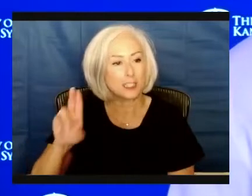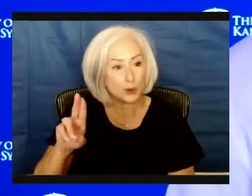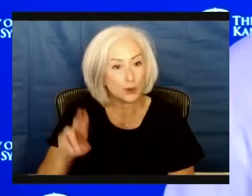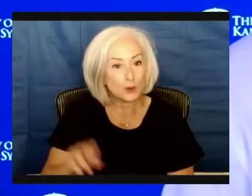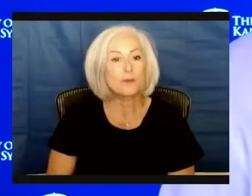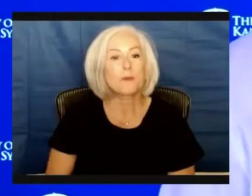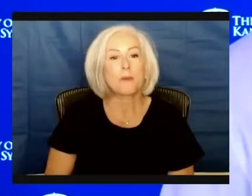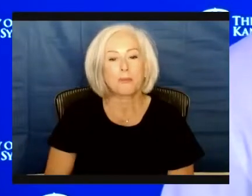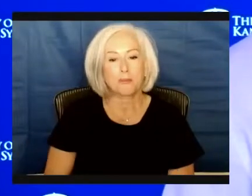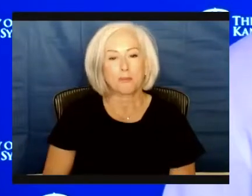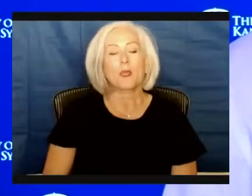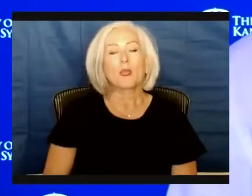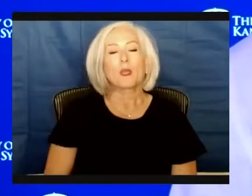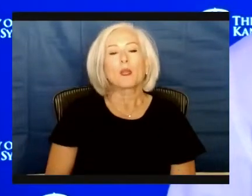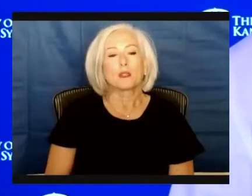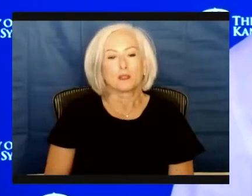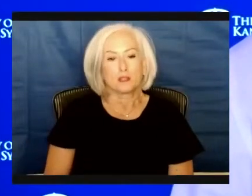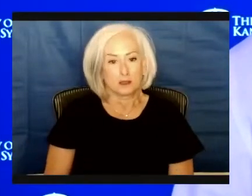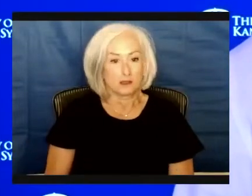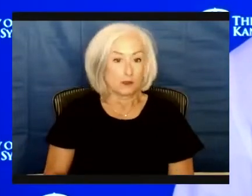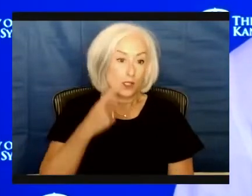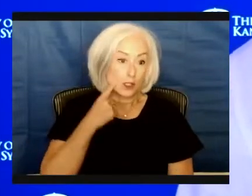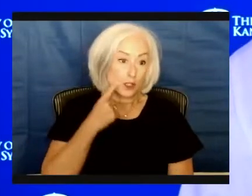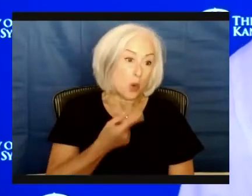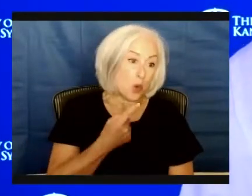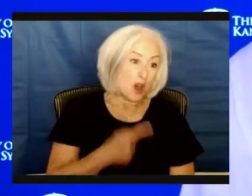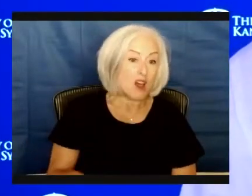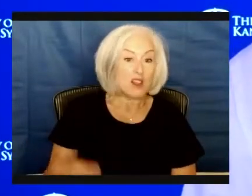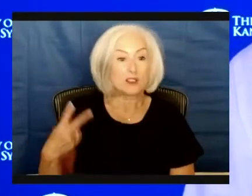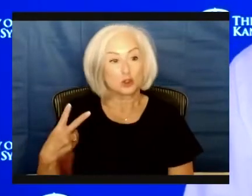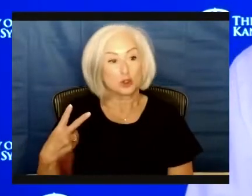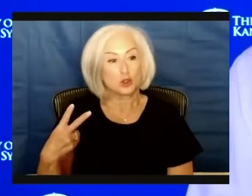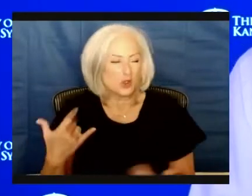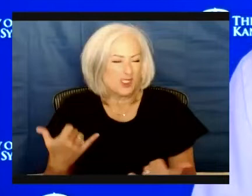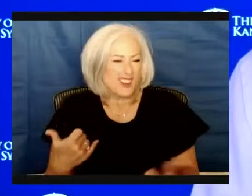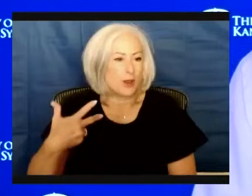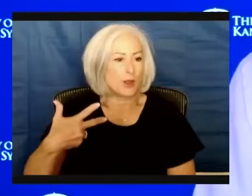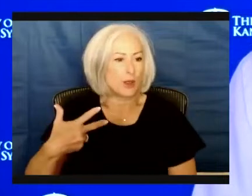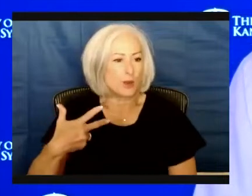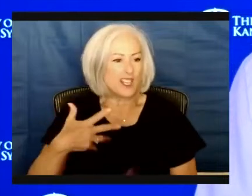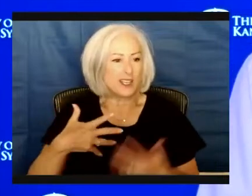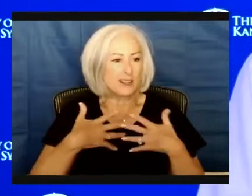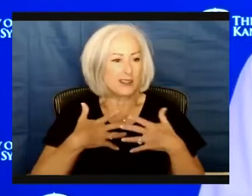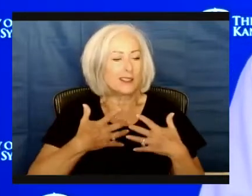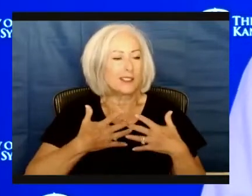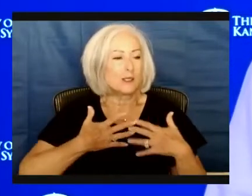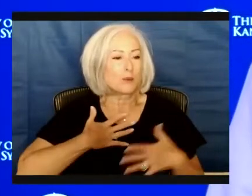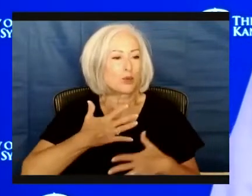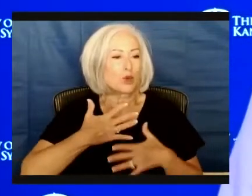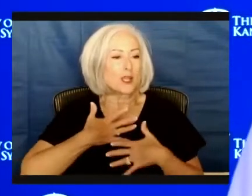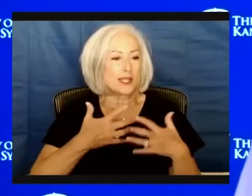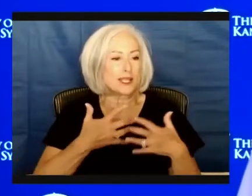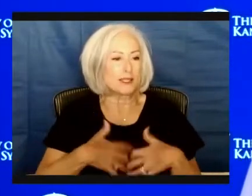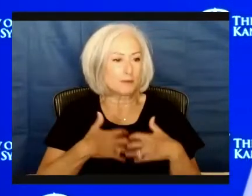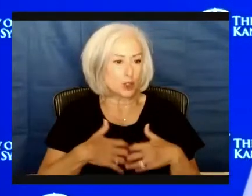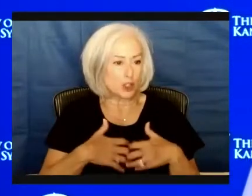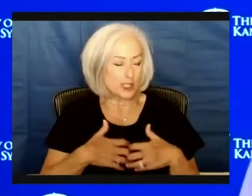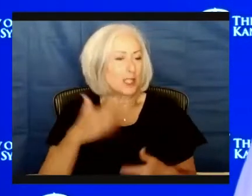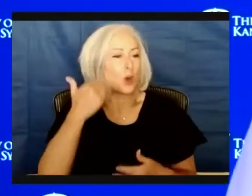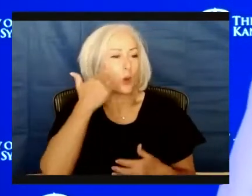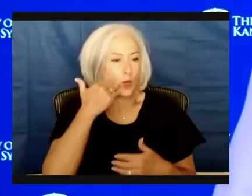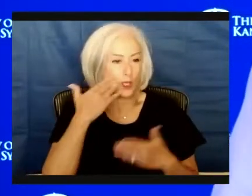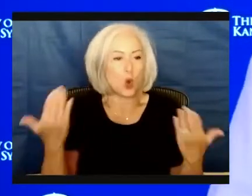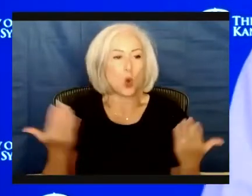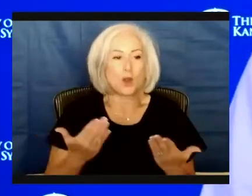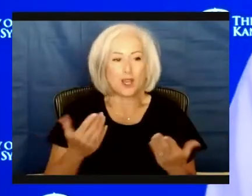now 3. We know that the patients that we have right now that we are counting are here because of COVID. They've been tested because of